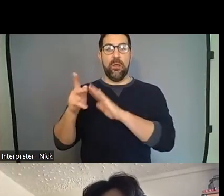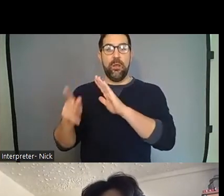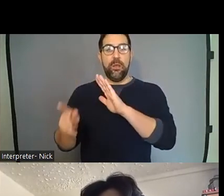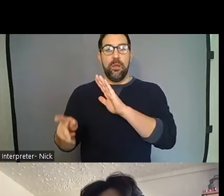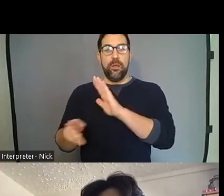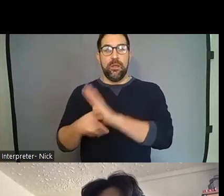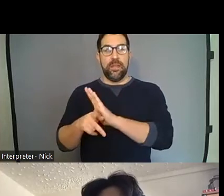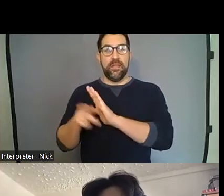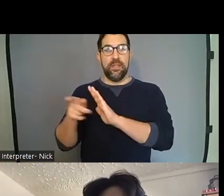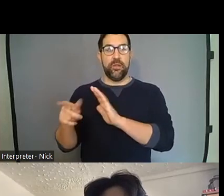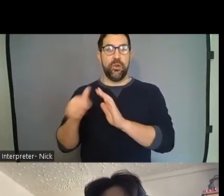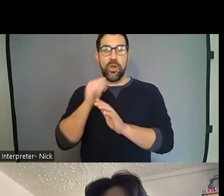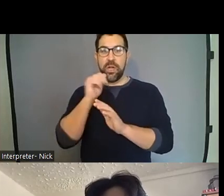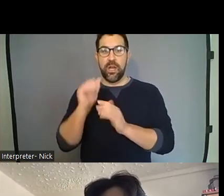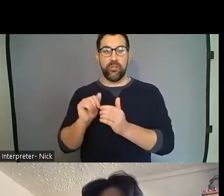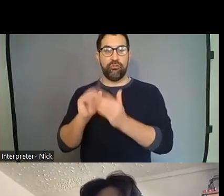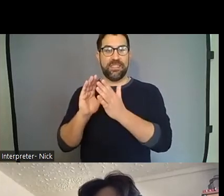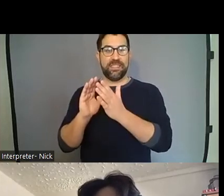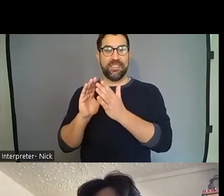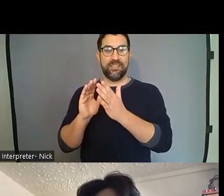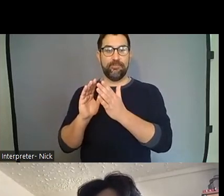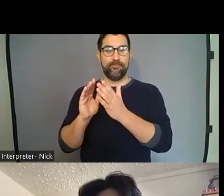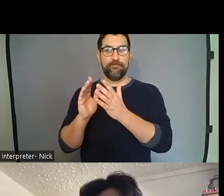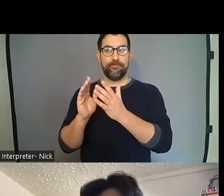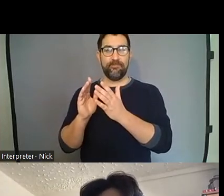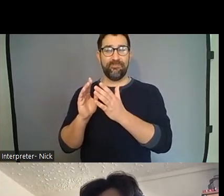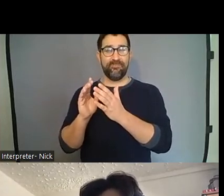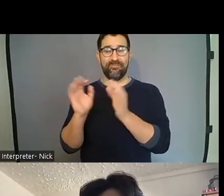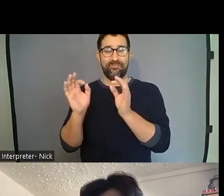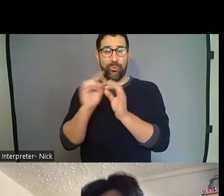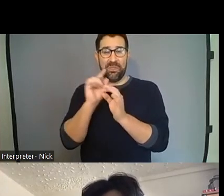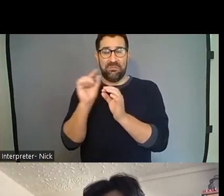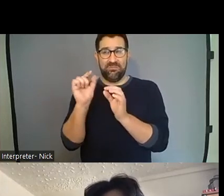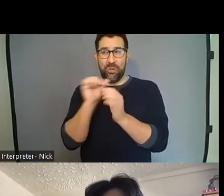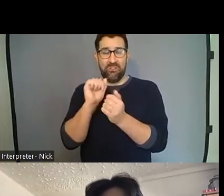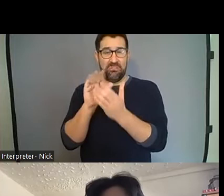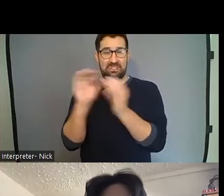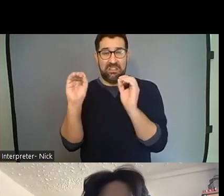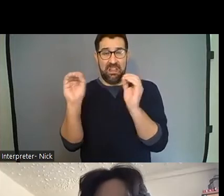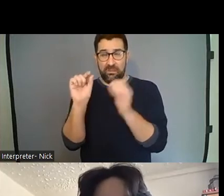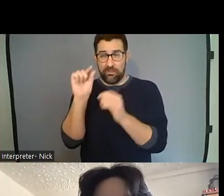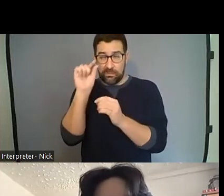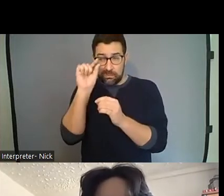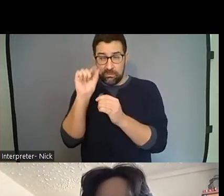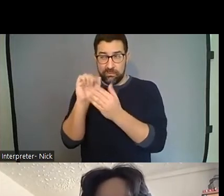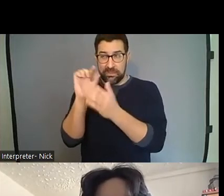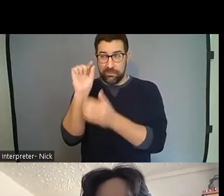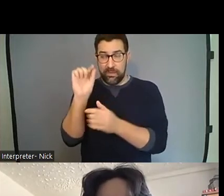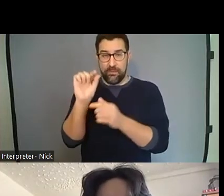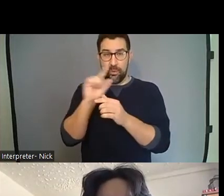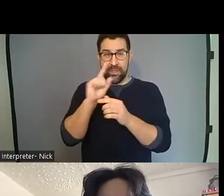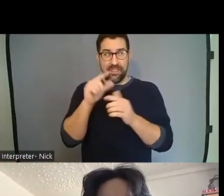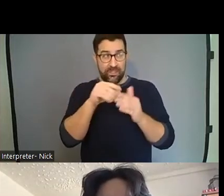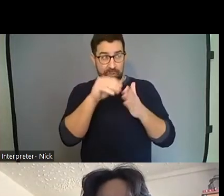aren't addressing a fraction of that. It's sort of not giving the students any